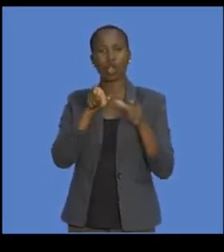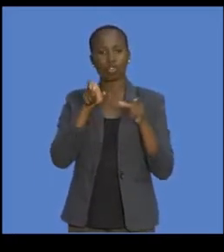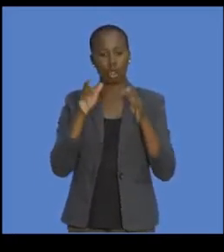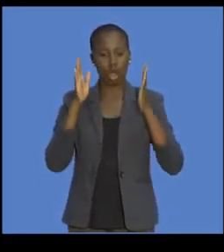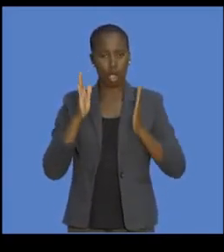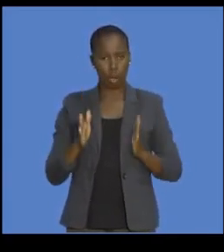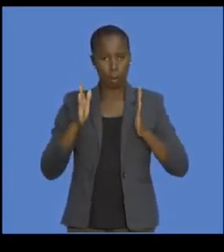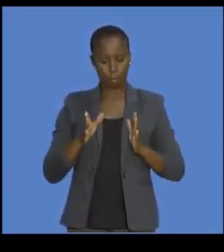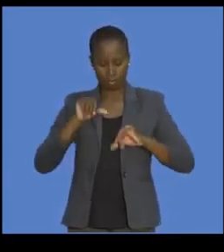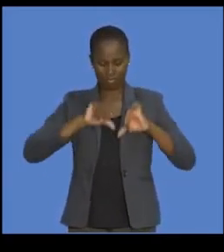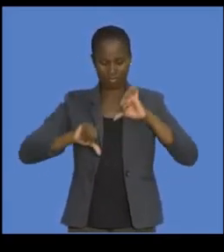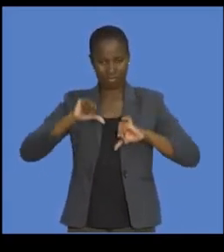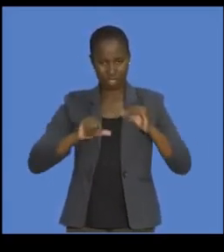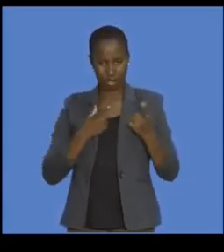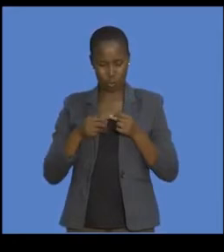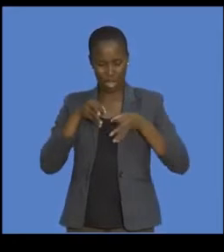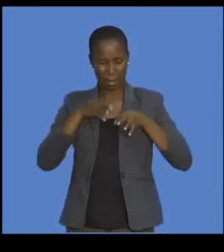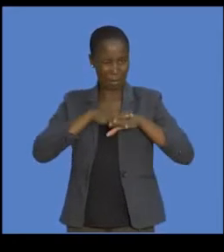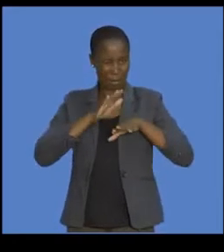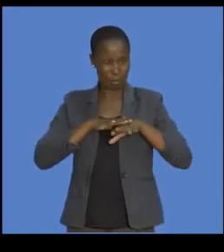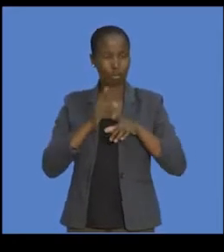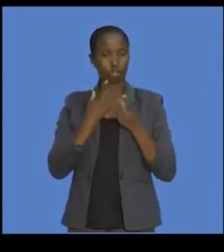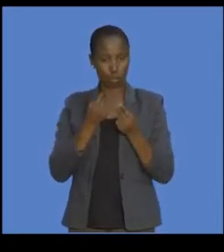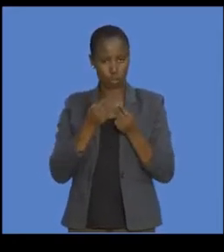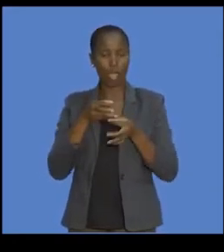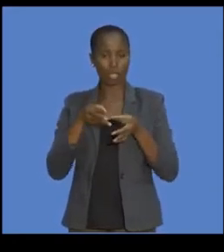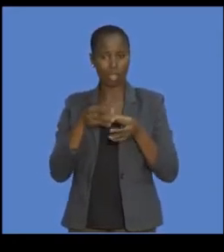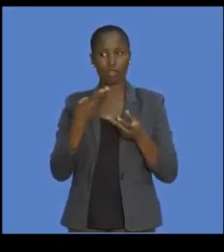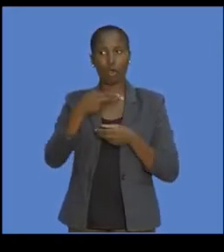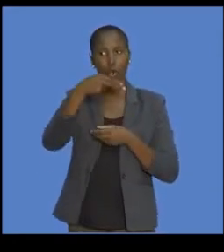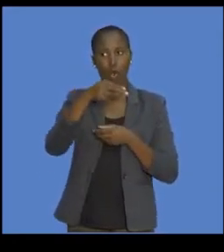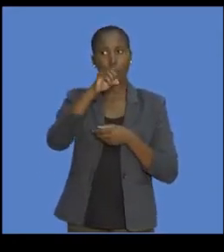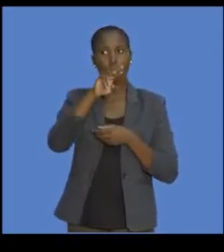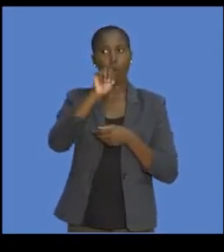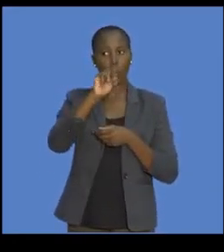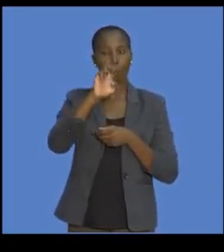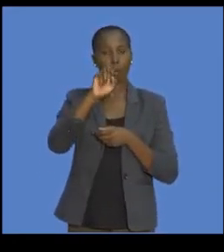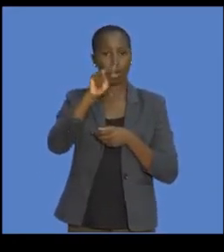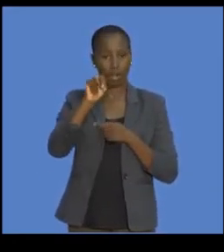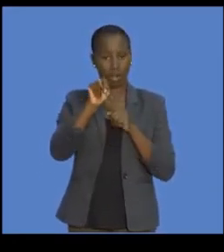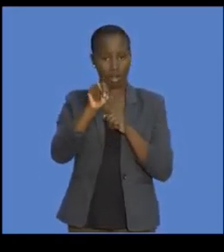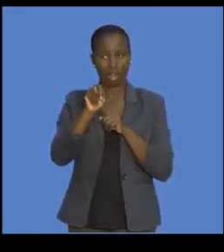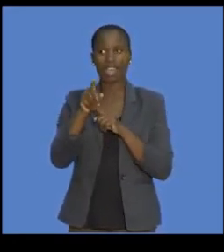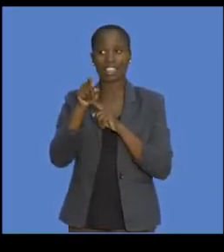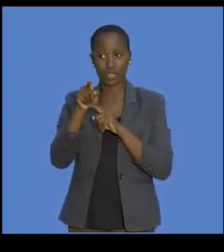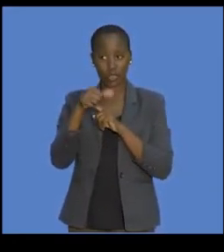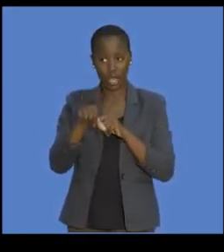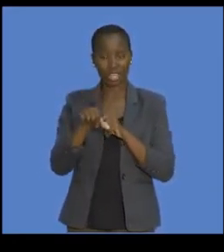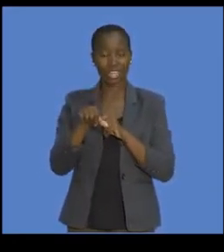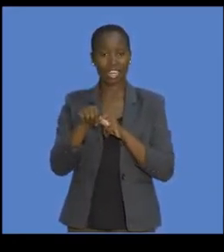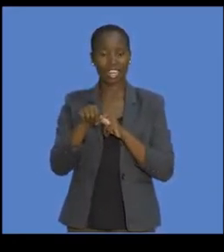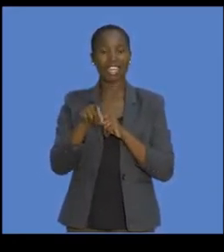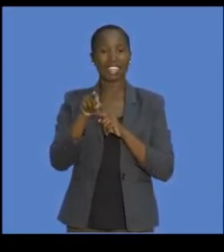unpack what hormones are in a bit. And the nervous system is a system that uses nerve